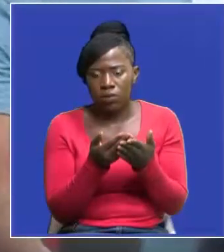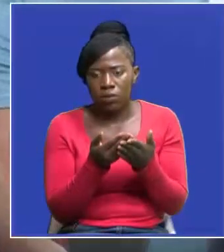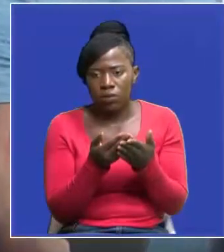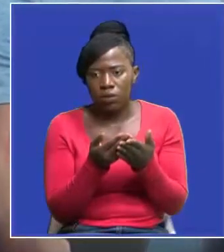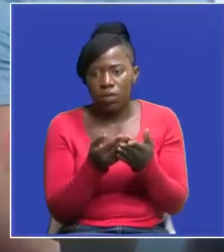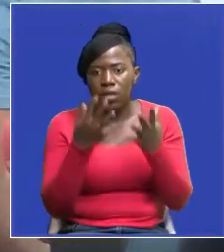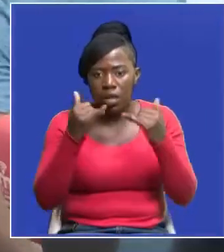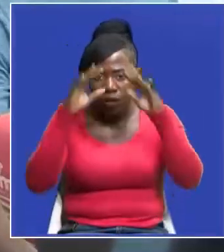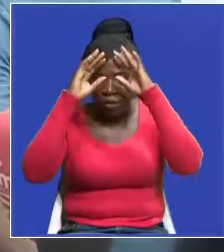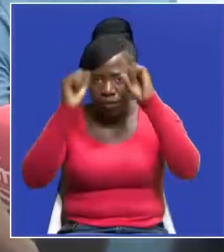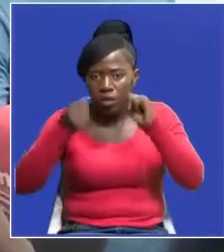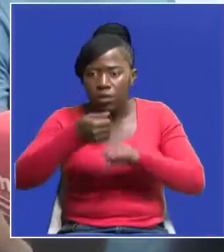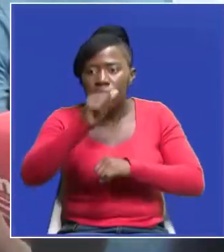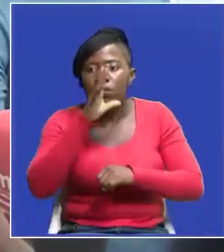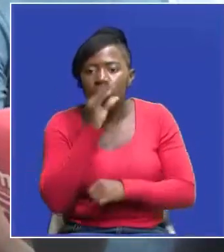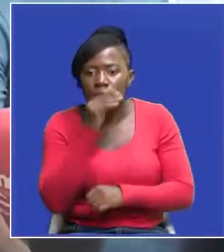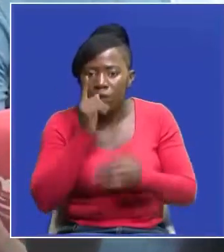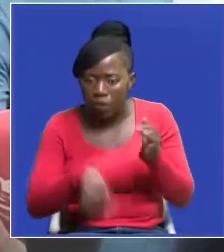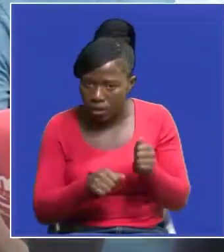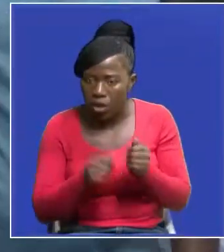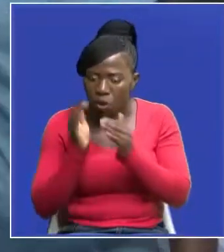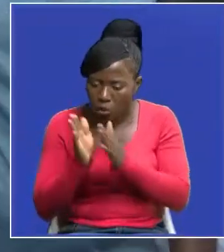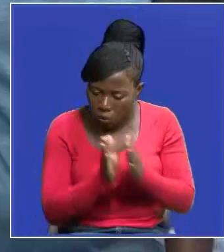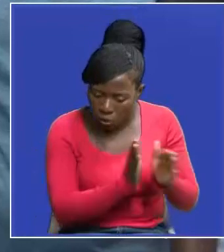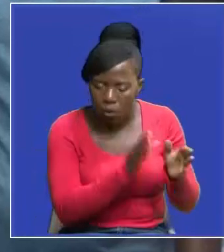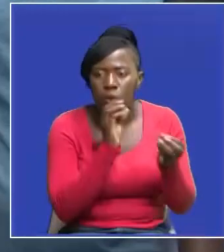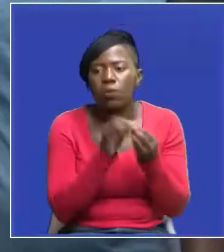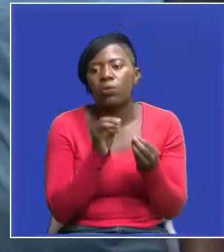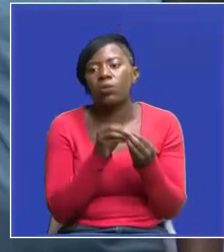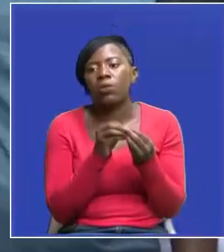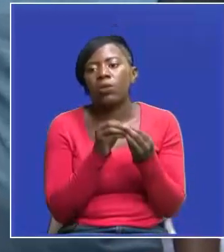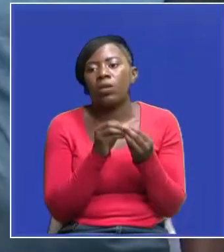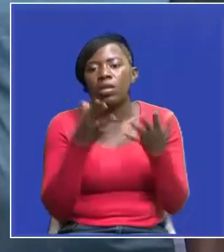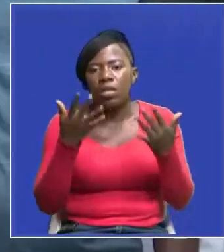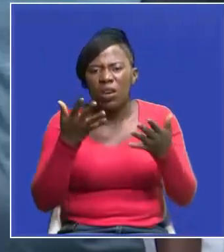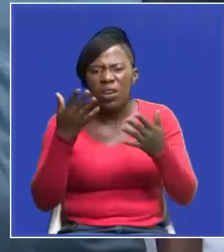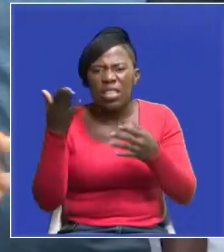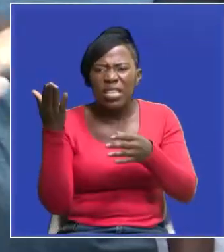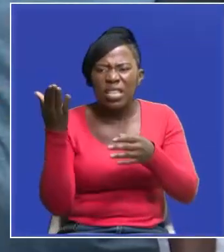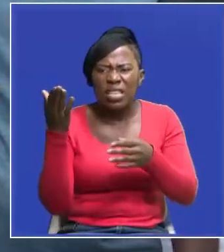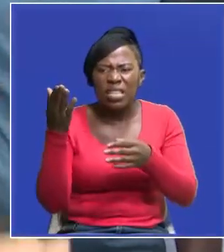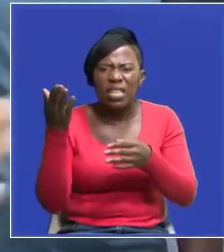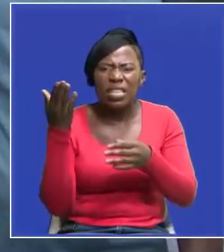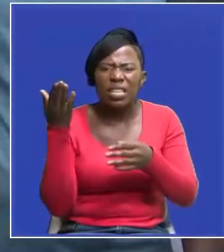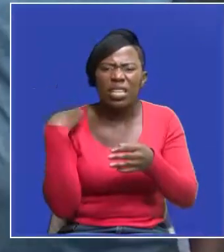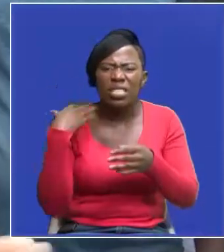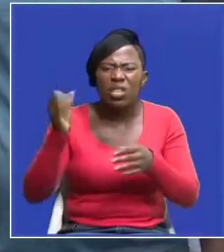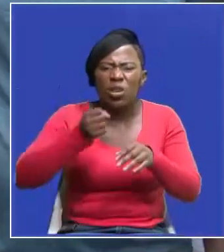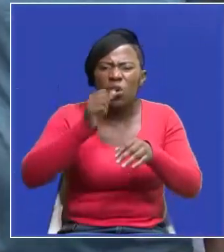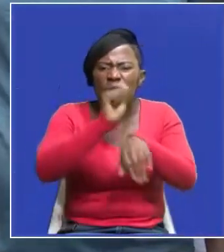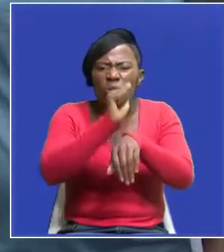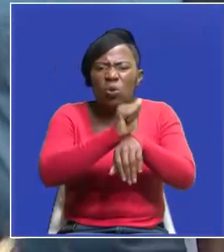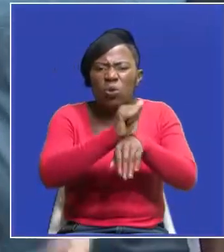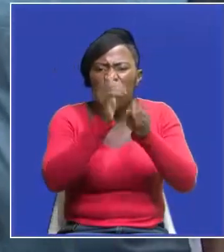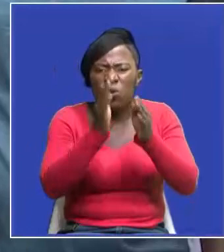The president always talks about being systematic and methodical. The last mass recruitment was 3 years ago. So it means a lot of people, a lot of doctors were